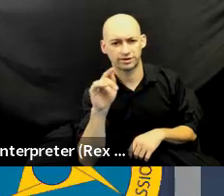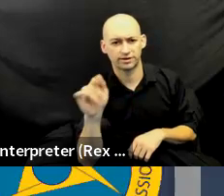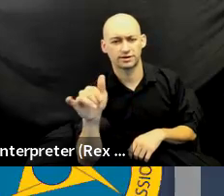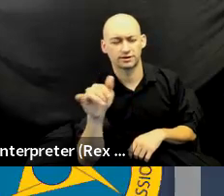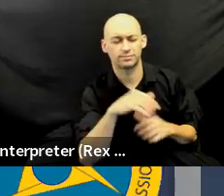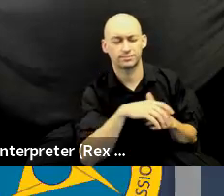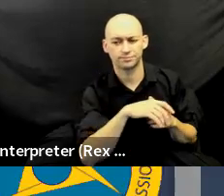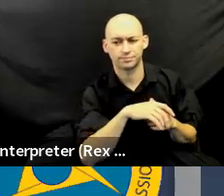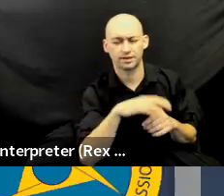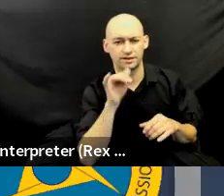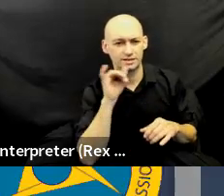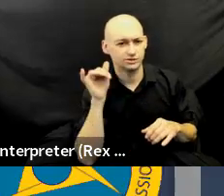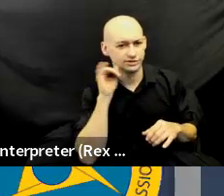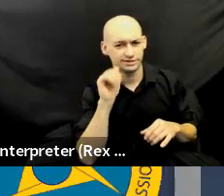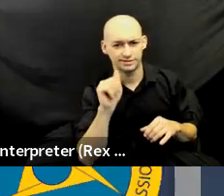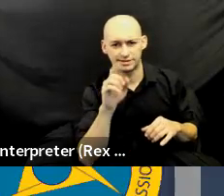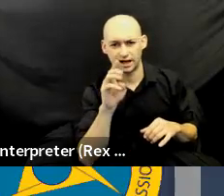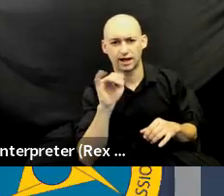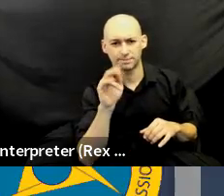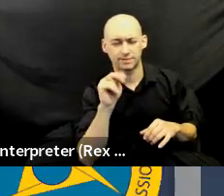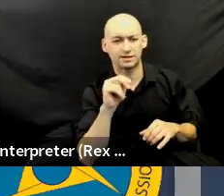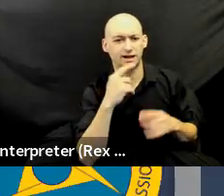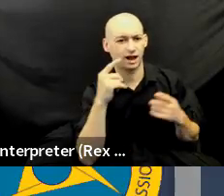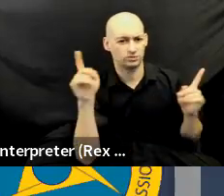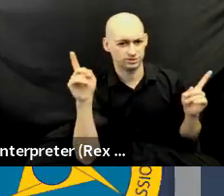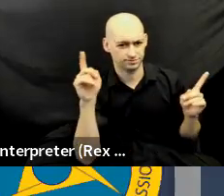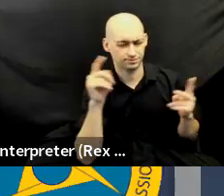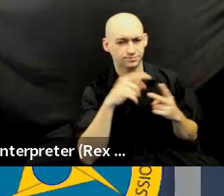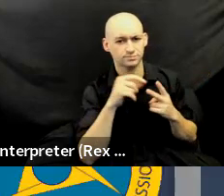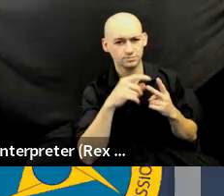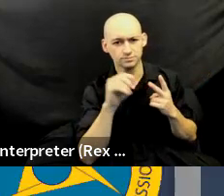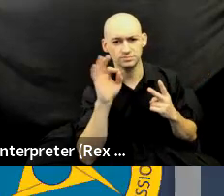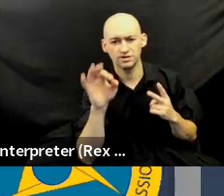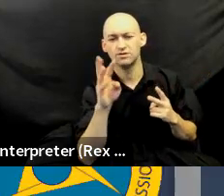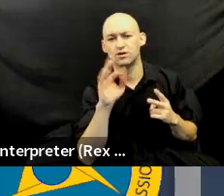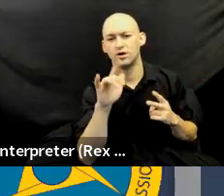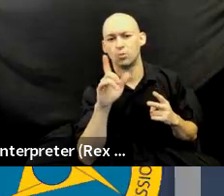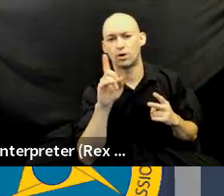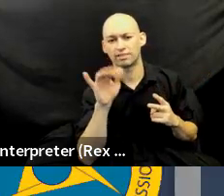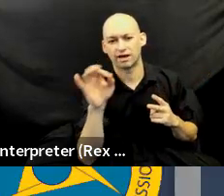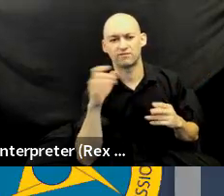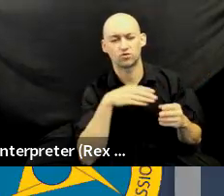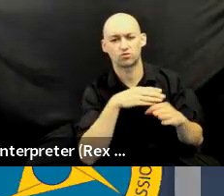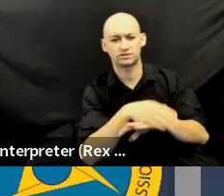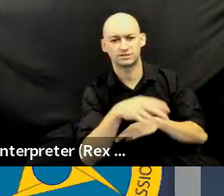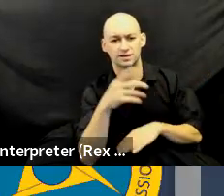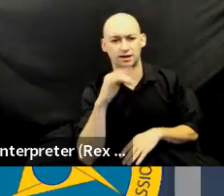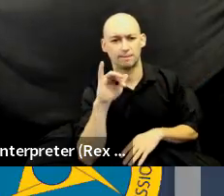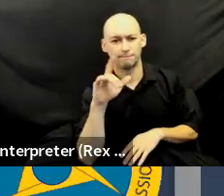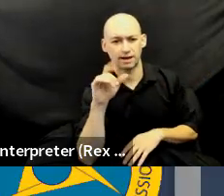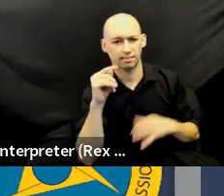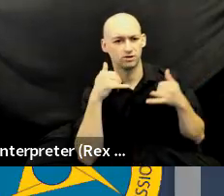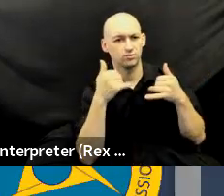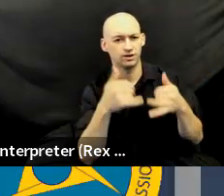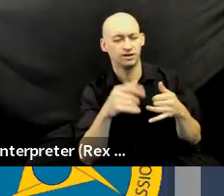Okay, yesterday, our administrator announced the selection of the Wildlife Crossing Pilot Program grants, and California